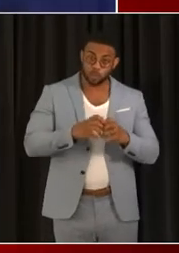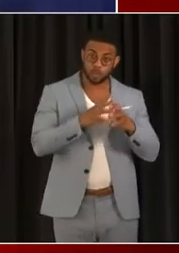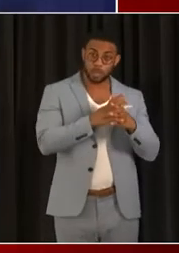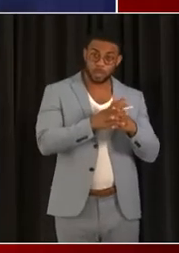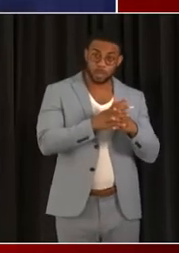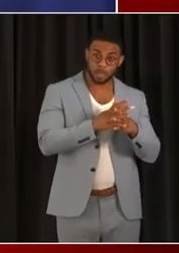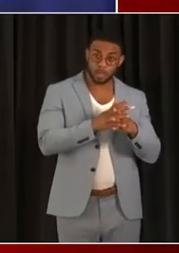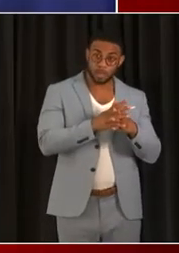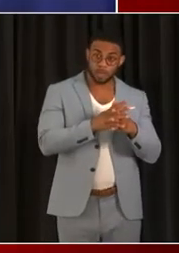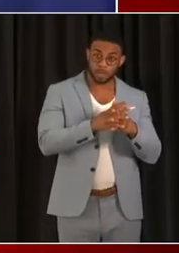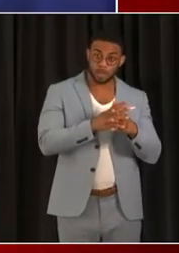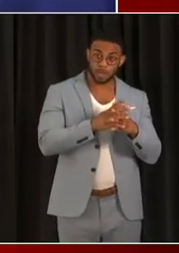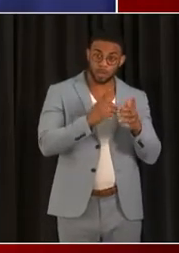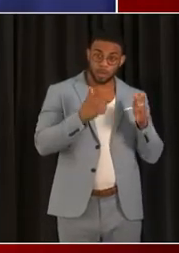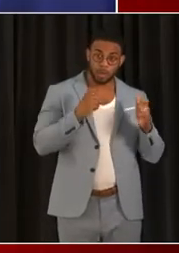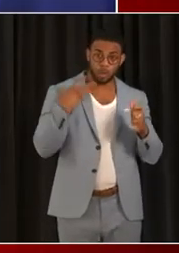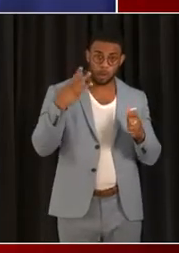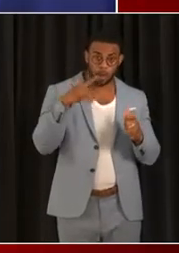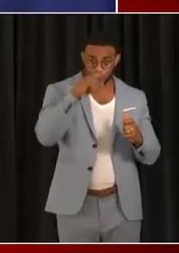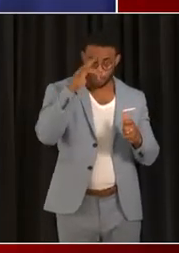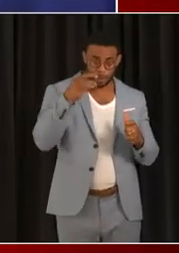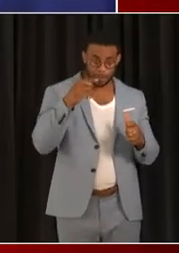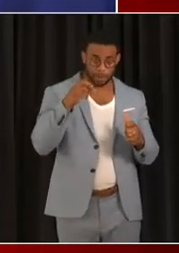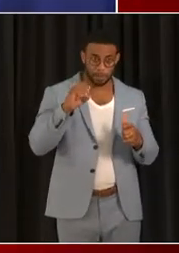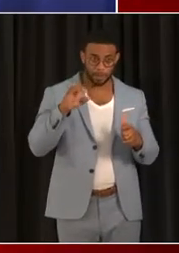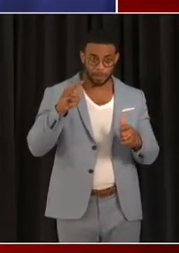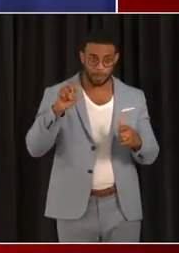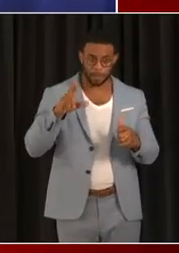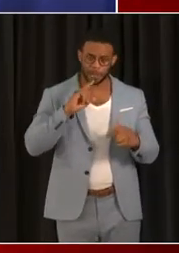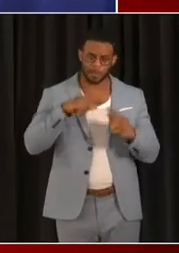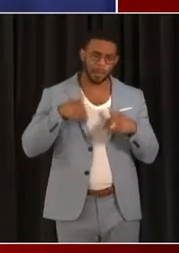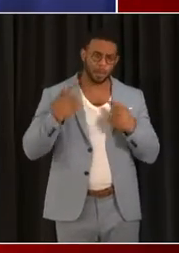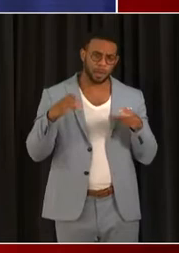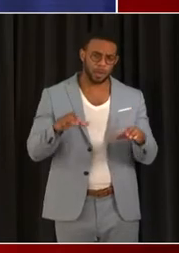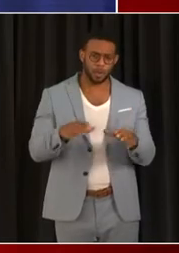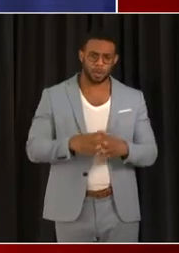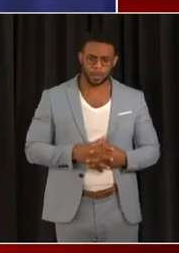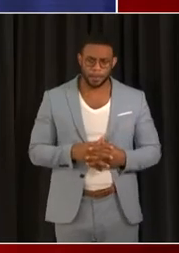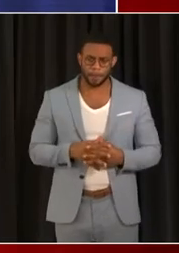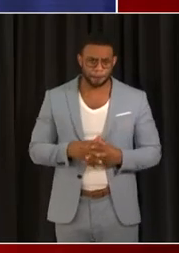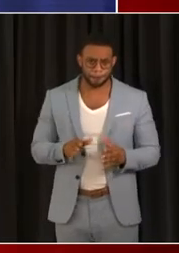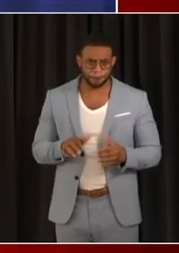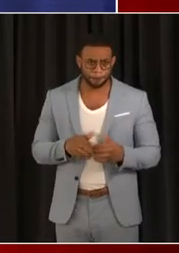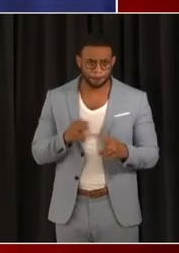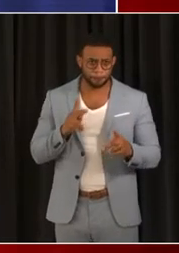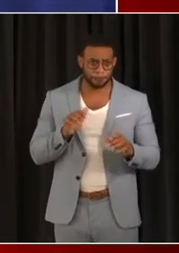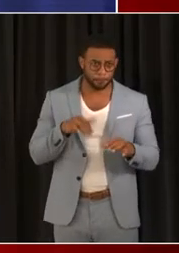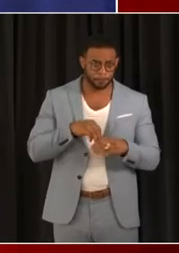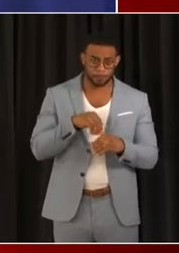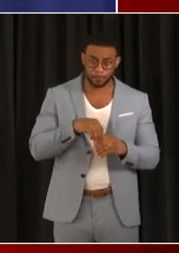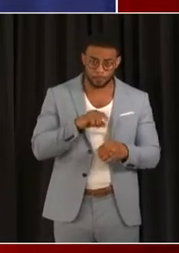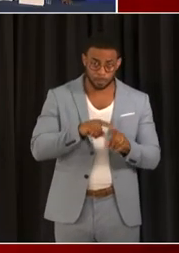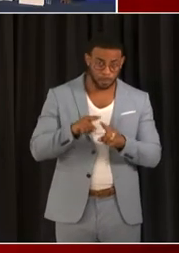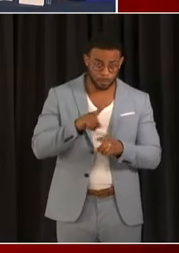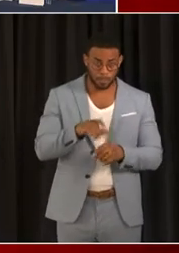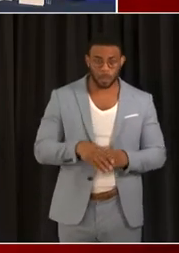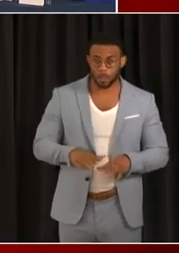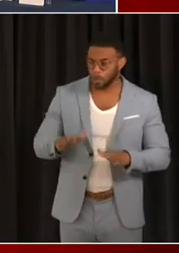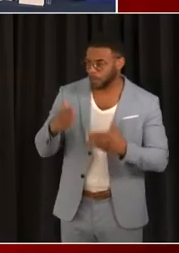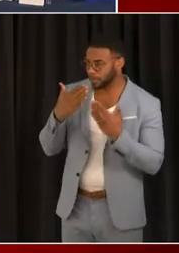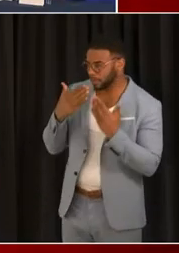you launched the Greater Washington Black Chamber of Commerce. Tell us about how that's been going and how folks can get involved as